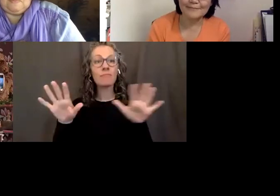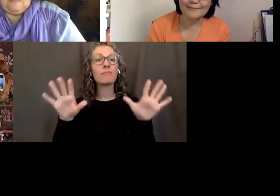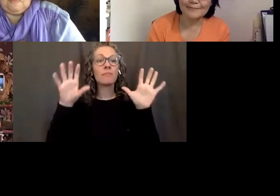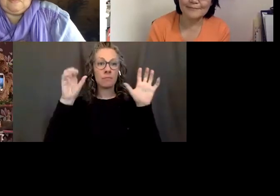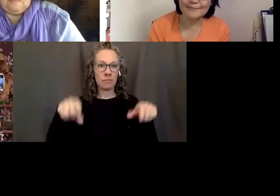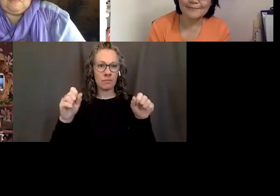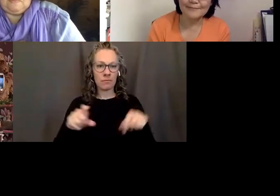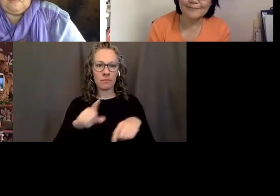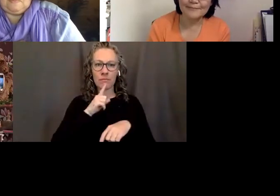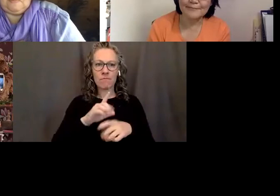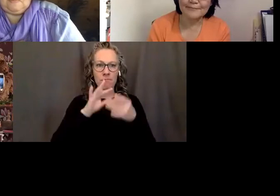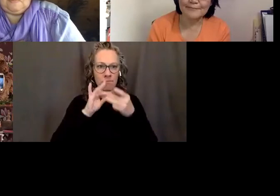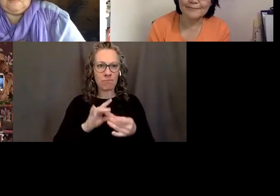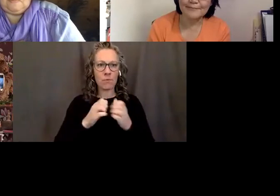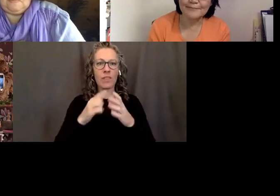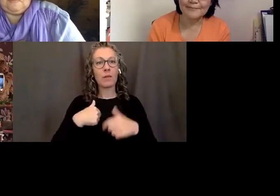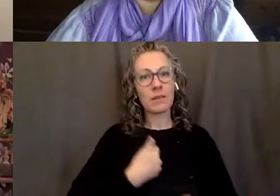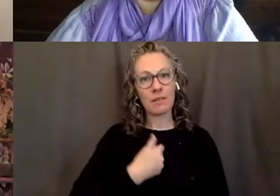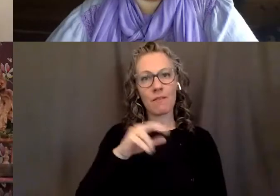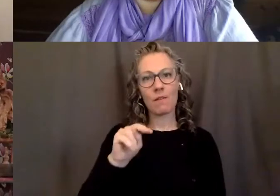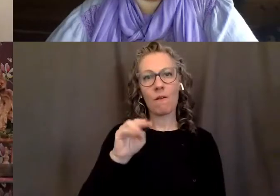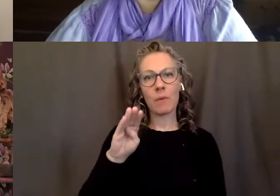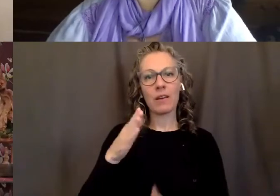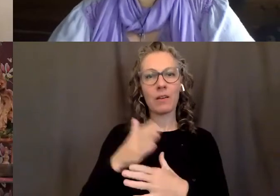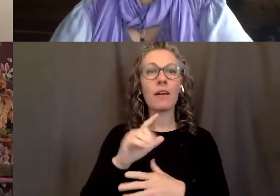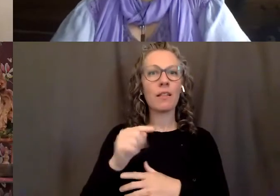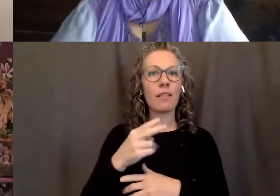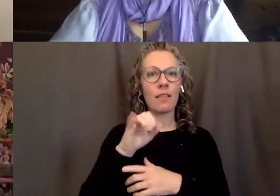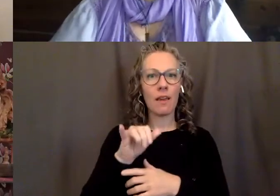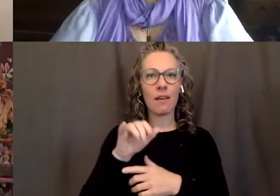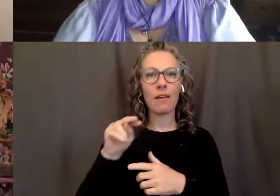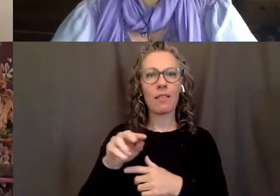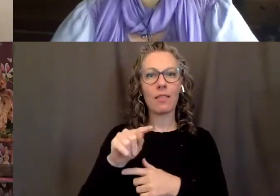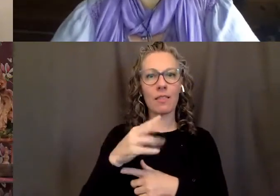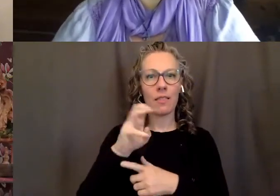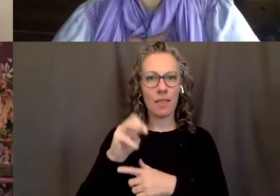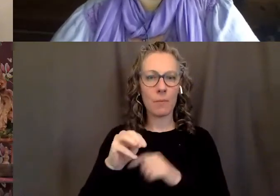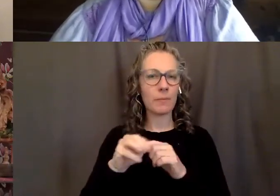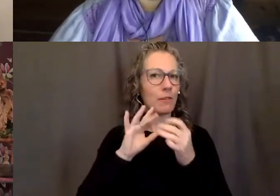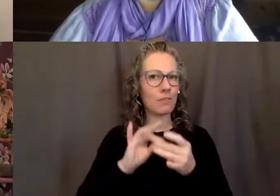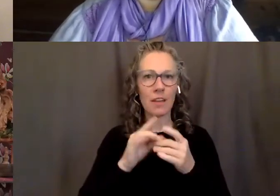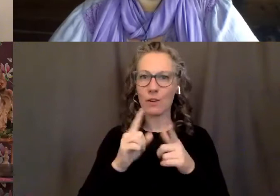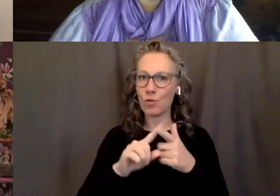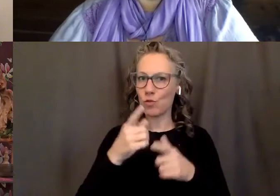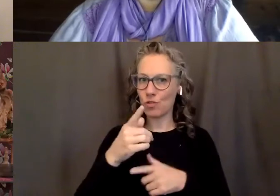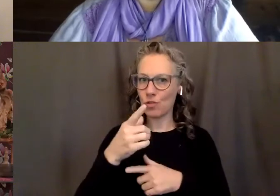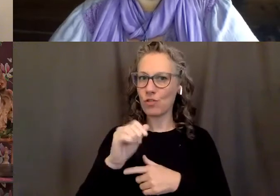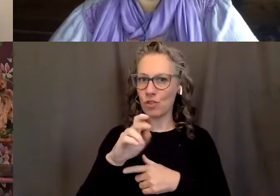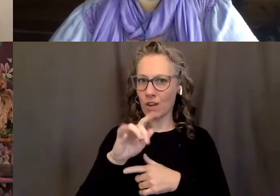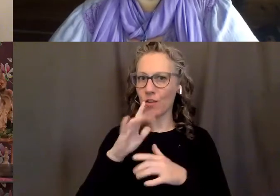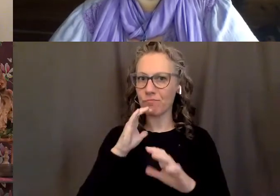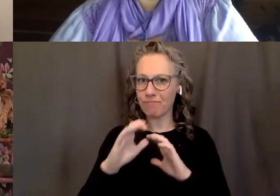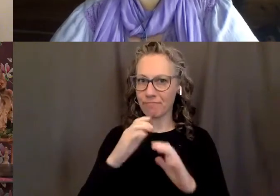I really relate to this. I'm a non-binary person. My pronouns are they, them. And I really relate to this gender thing.